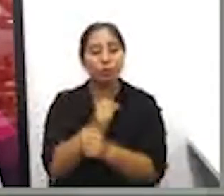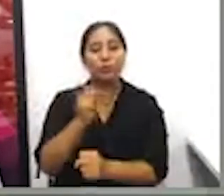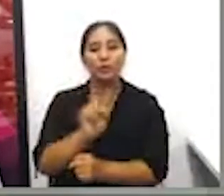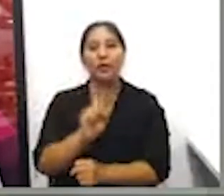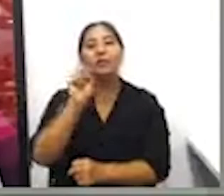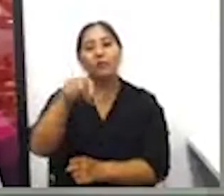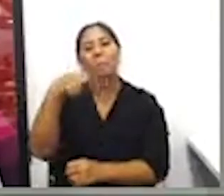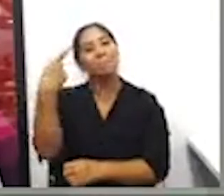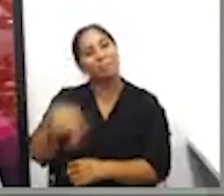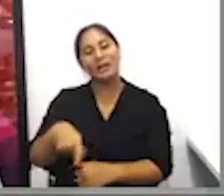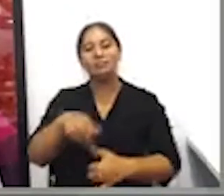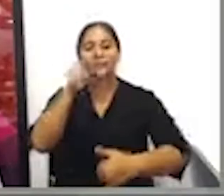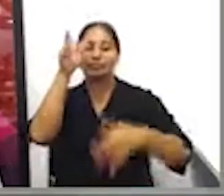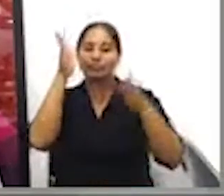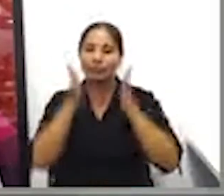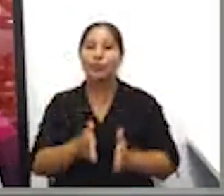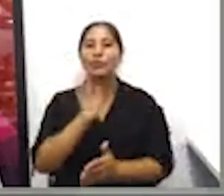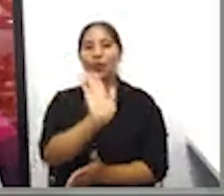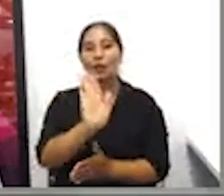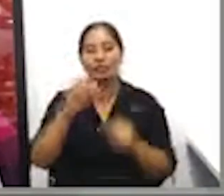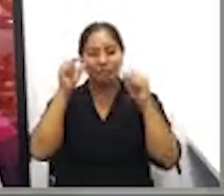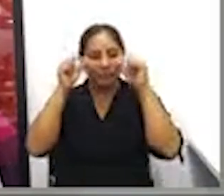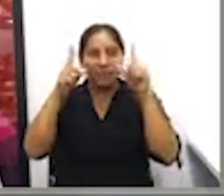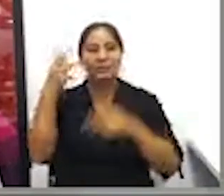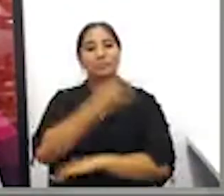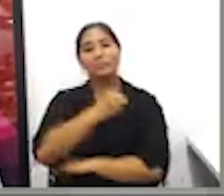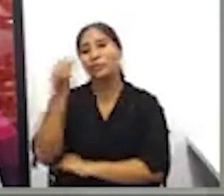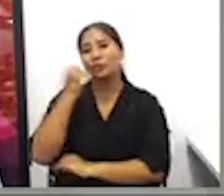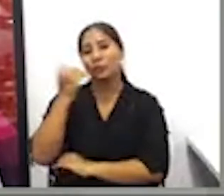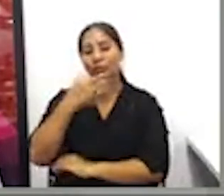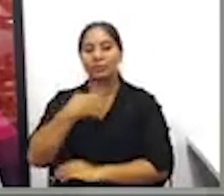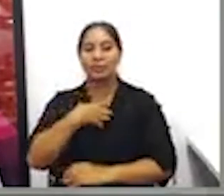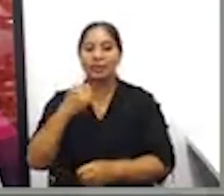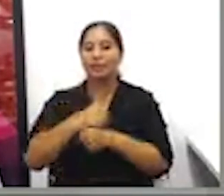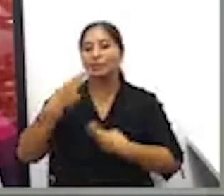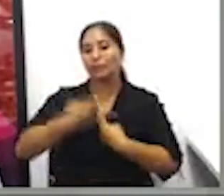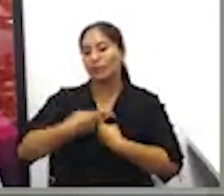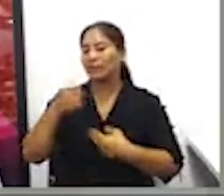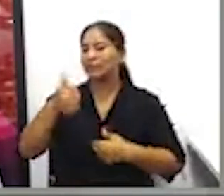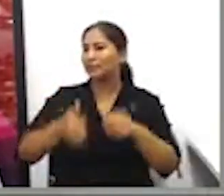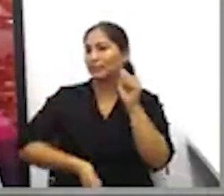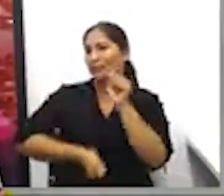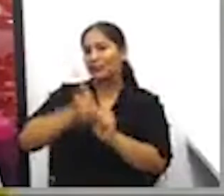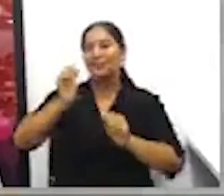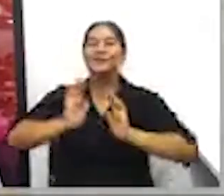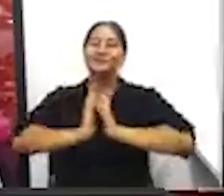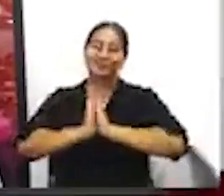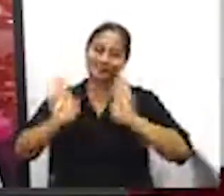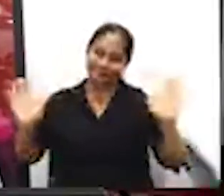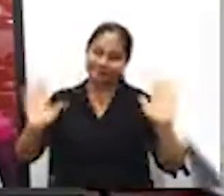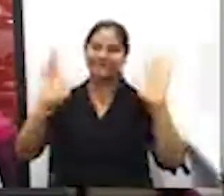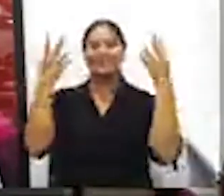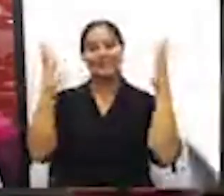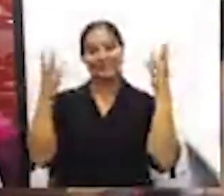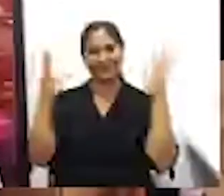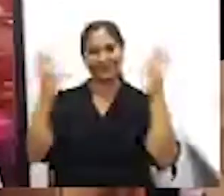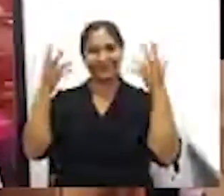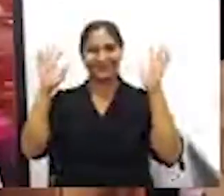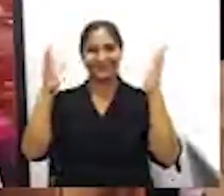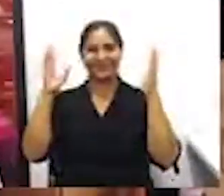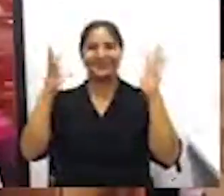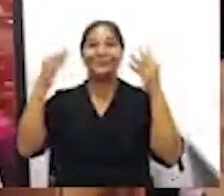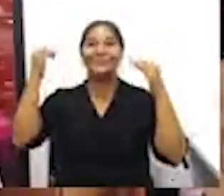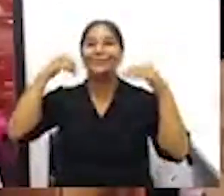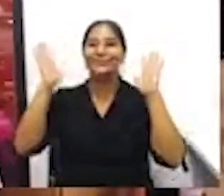do, you're having a good time doing it. Thank you all so much. Thank you. Thank you very much. Thank you to the